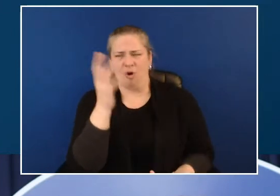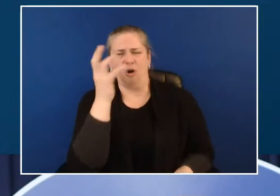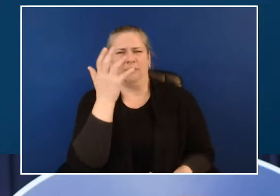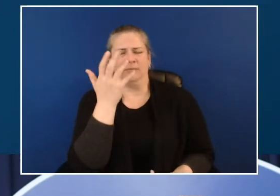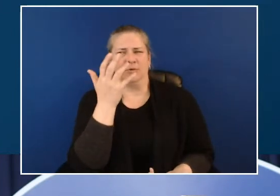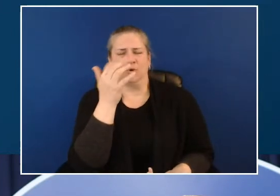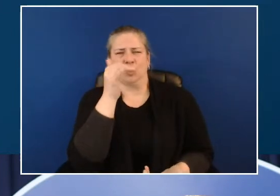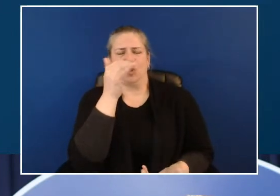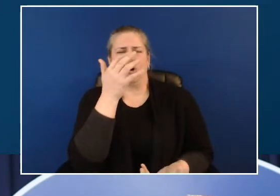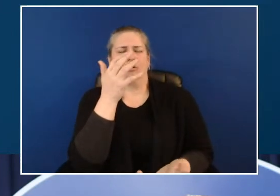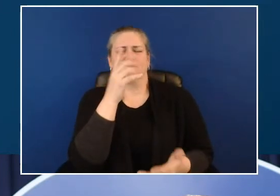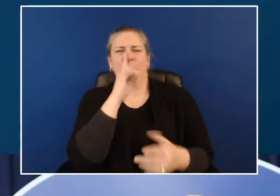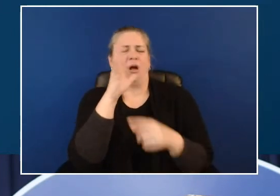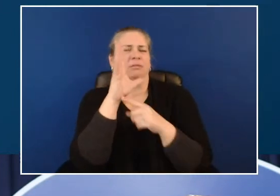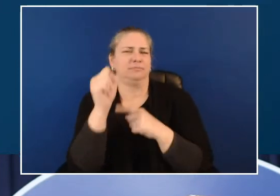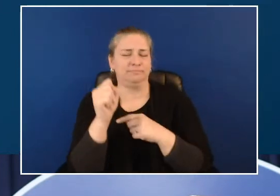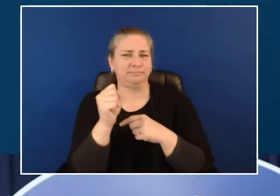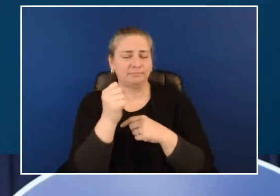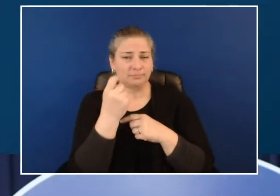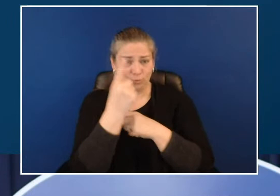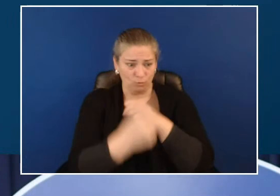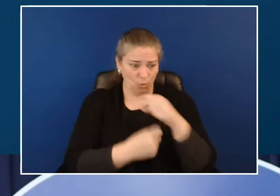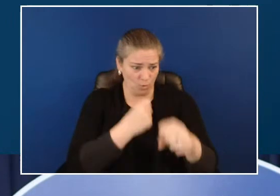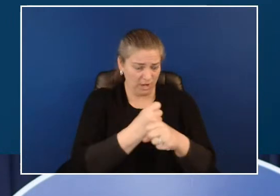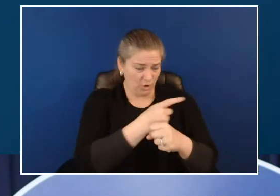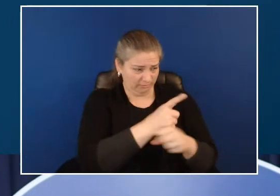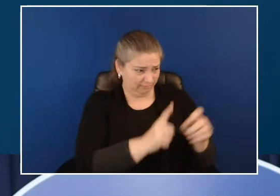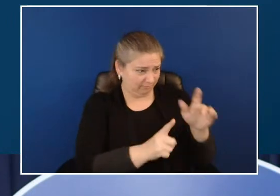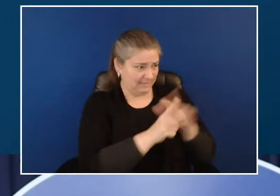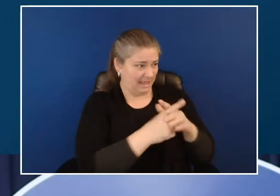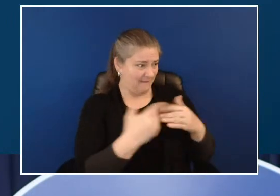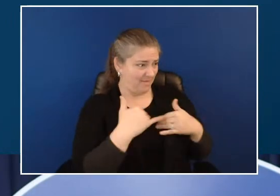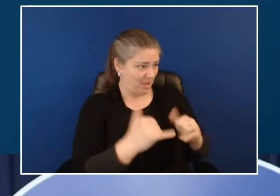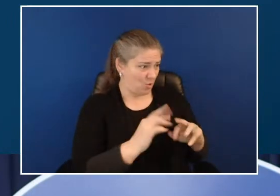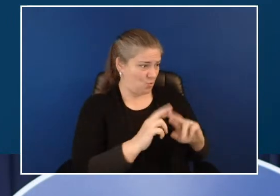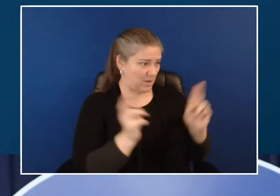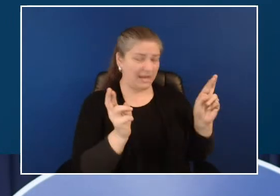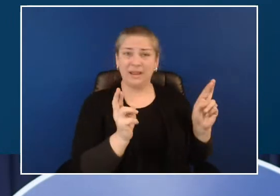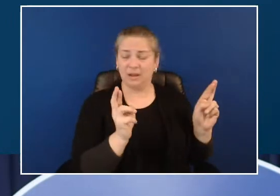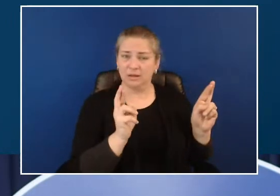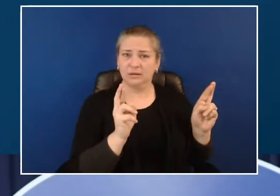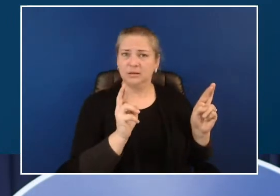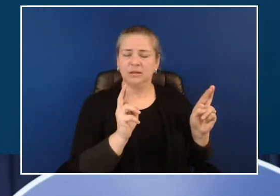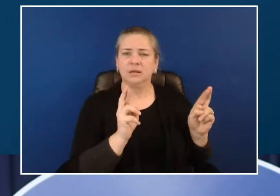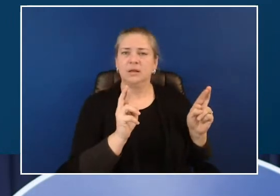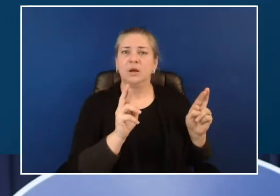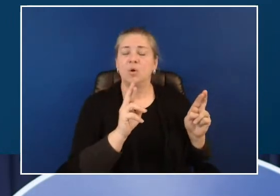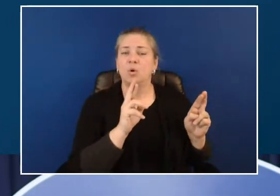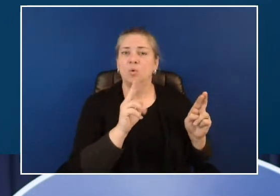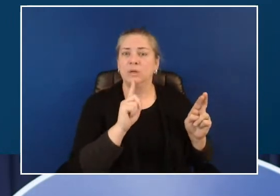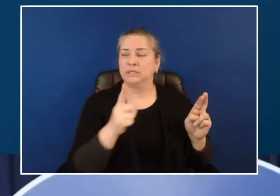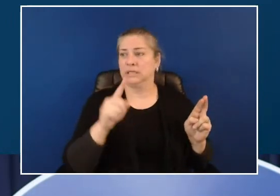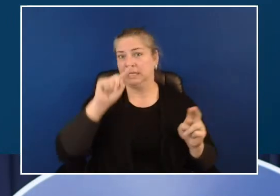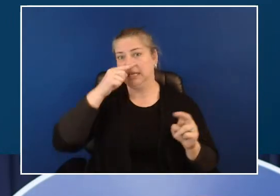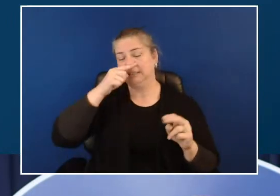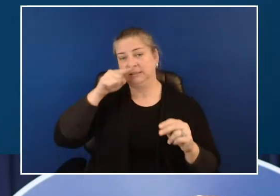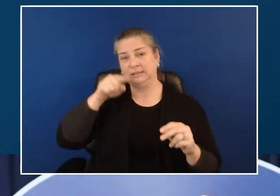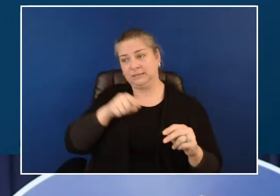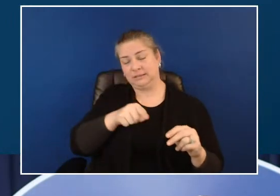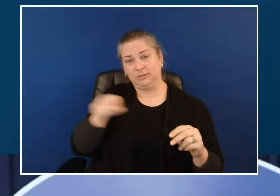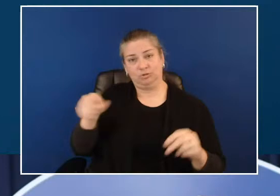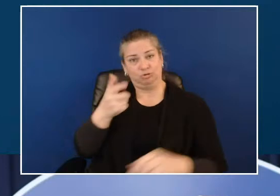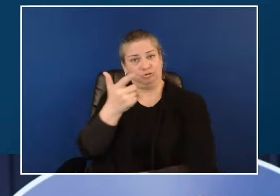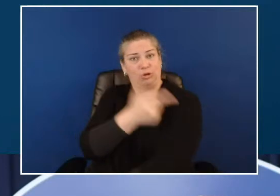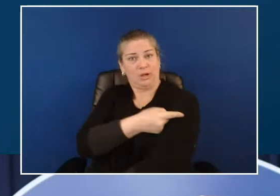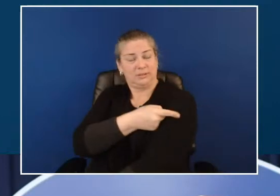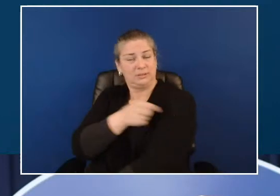overall since vaccines became readily available, much less time since kids 16 and